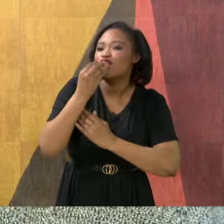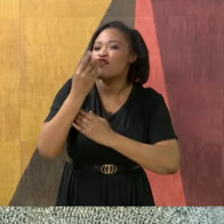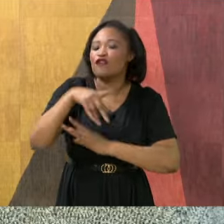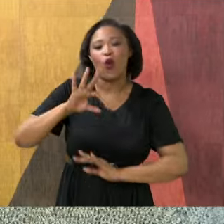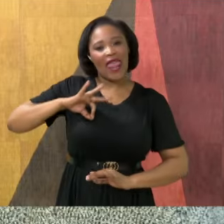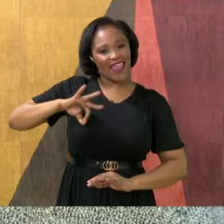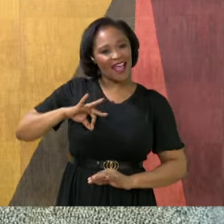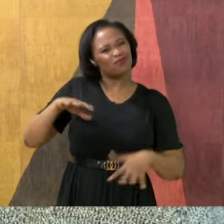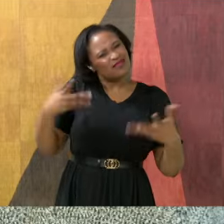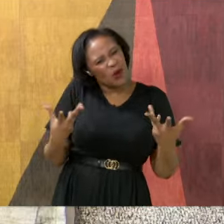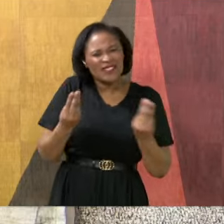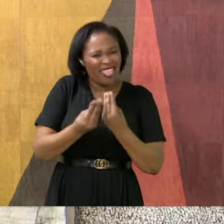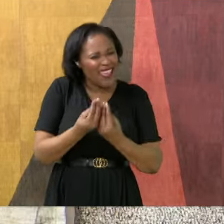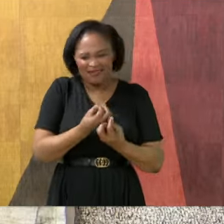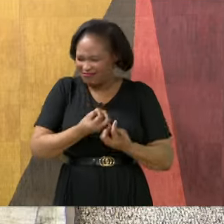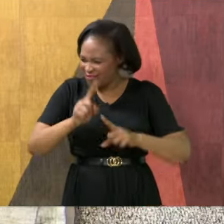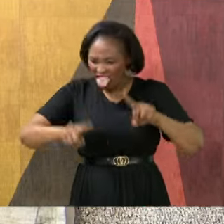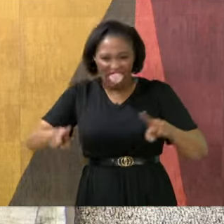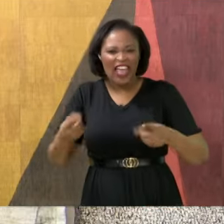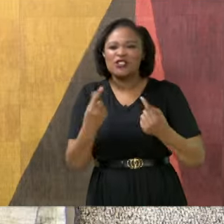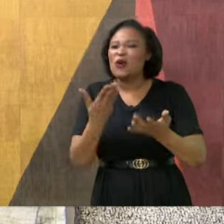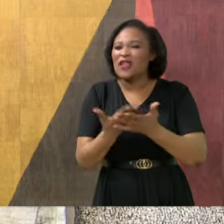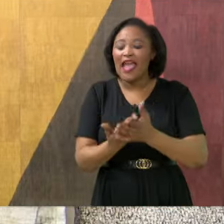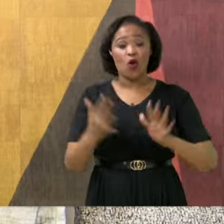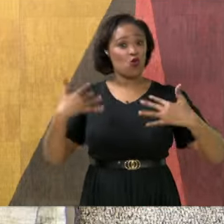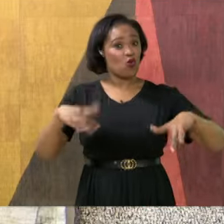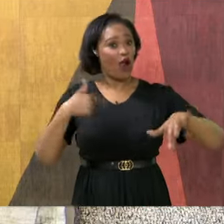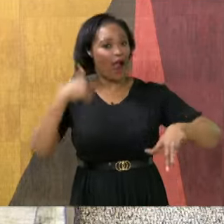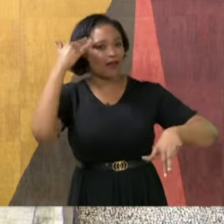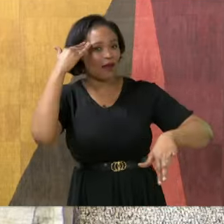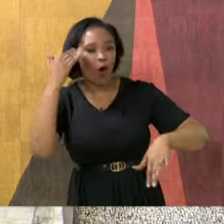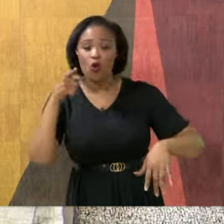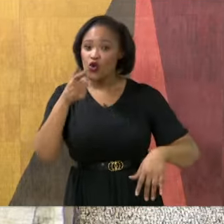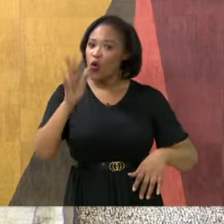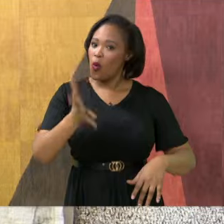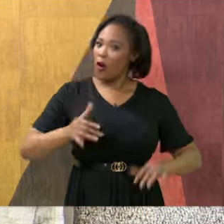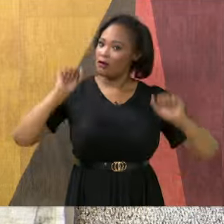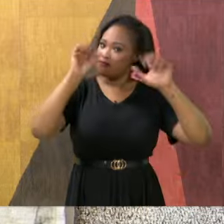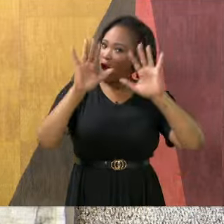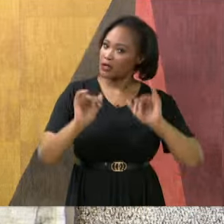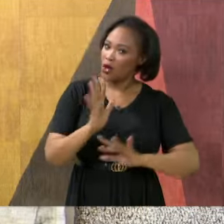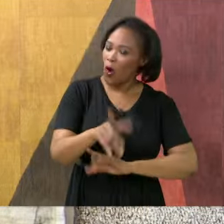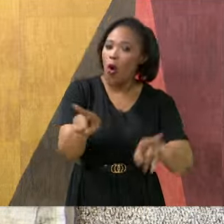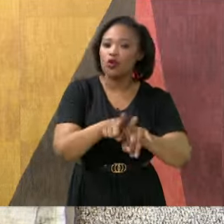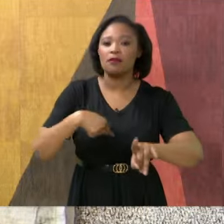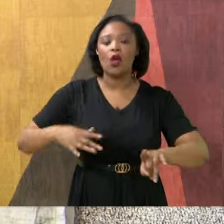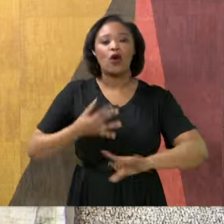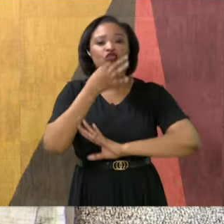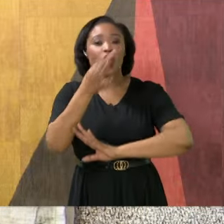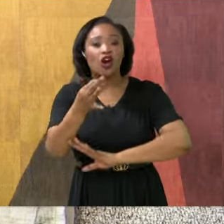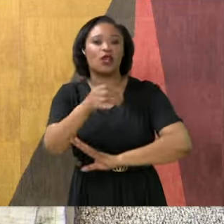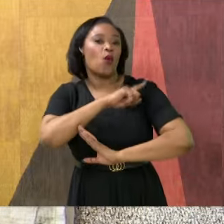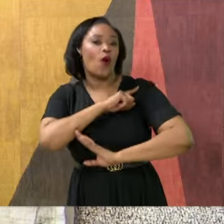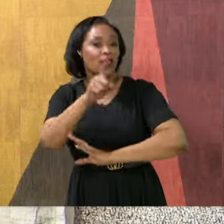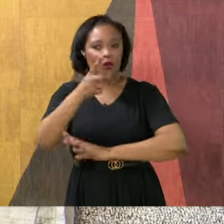well. Beautiful. Mia, I know your reign is going to be one for the books. And I also want to ask you, because of course, like we said, it's been a